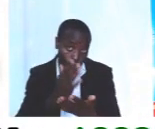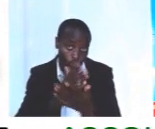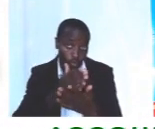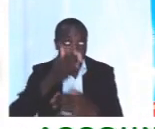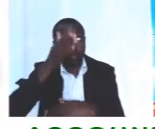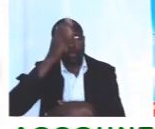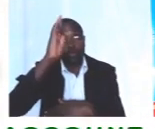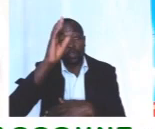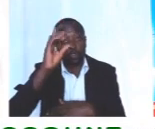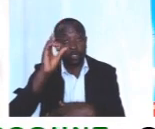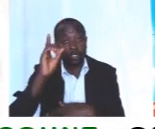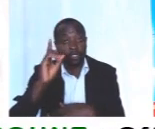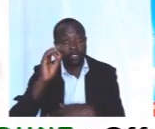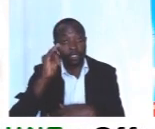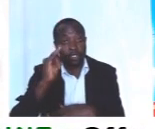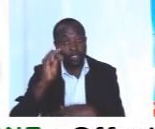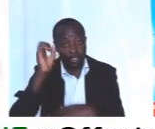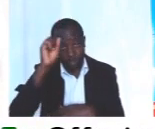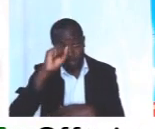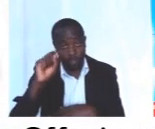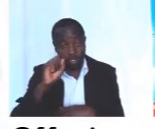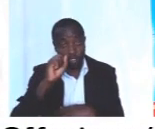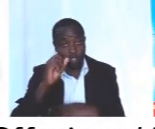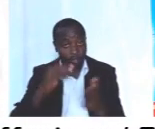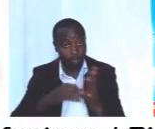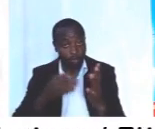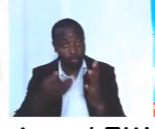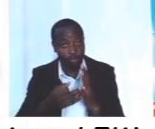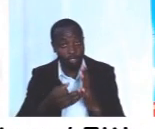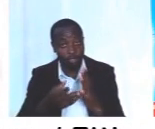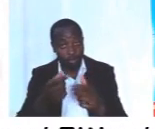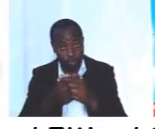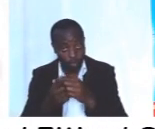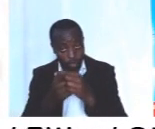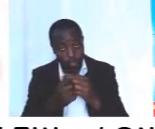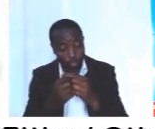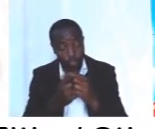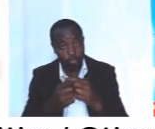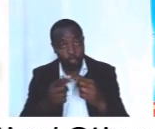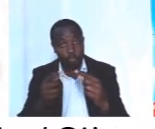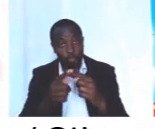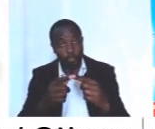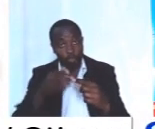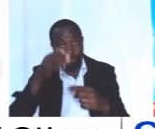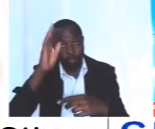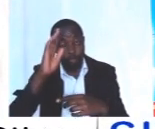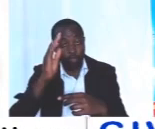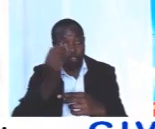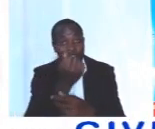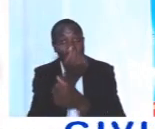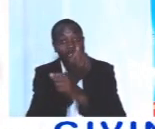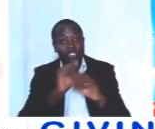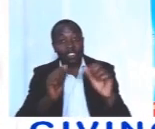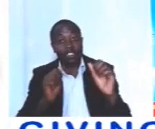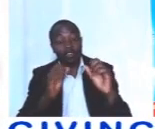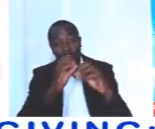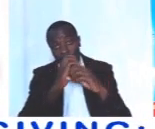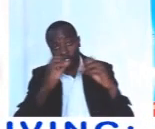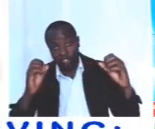disciplining us doesn't mean that we do not belong to God, or it doesn't mean that you have backslidden as a